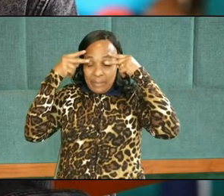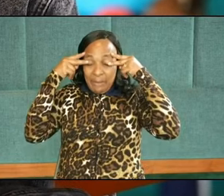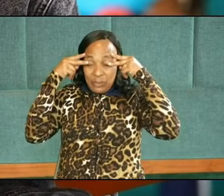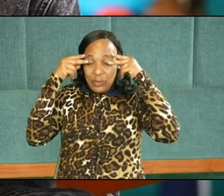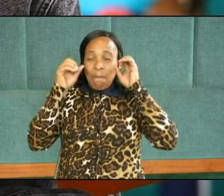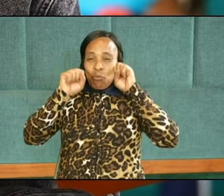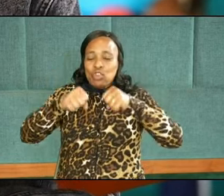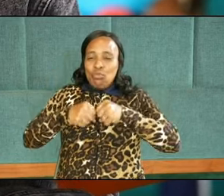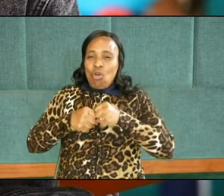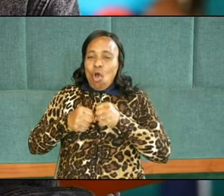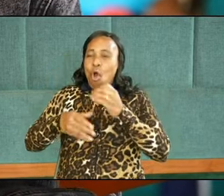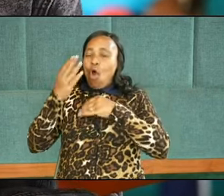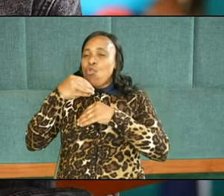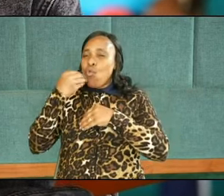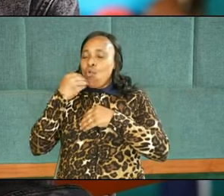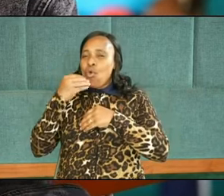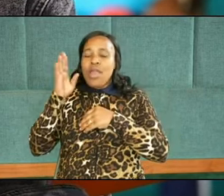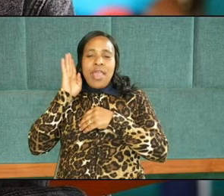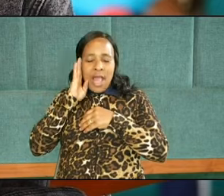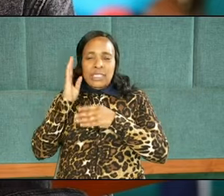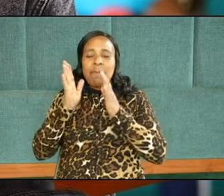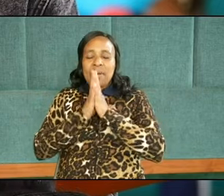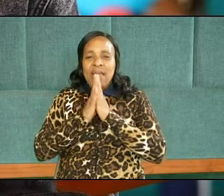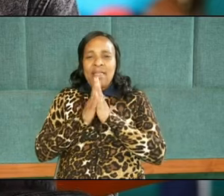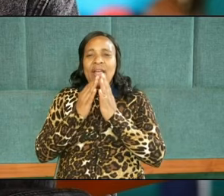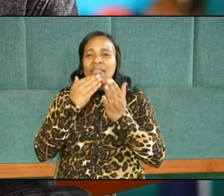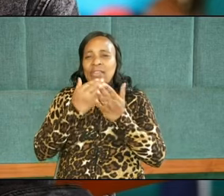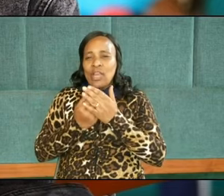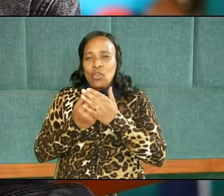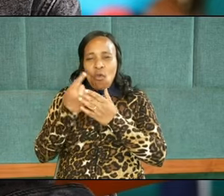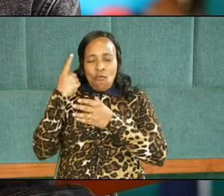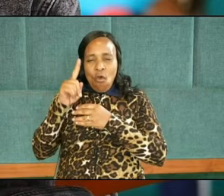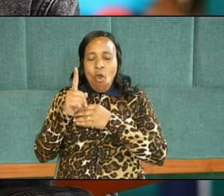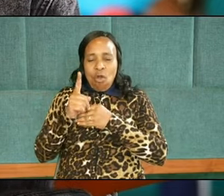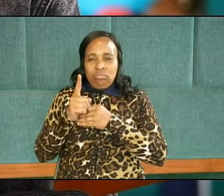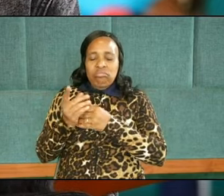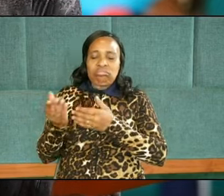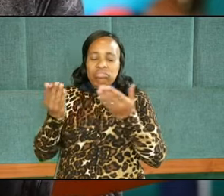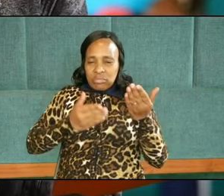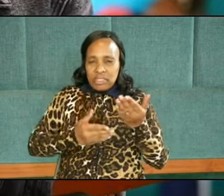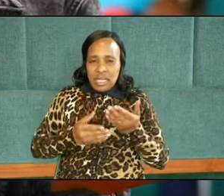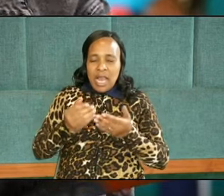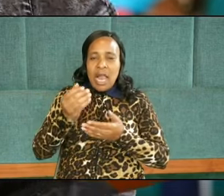God who hears prayers. Thank you for planning a generous offering next month.